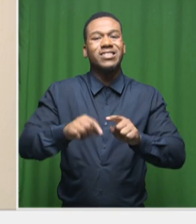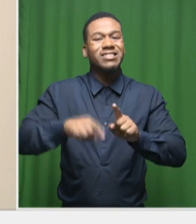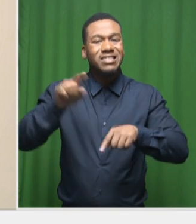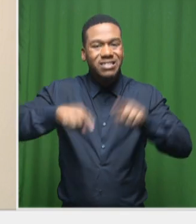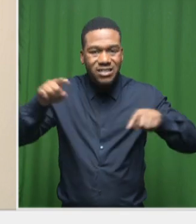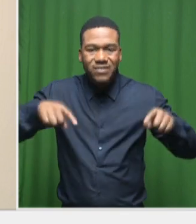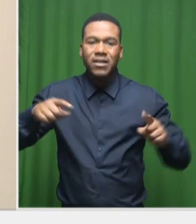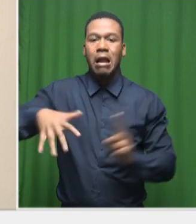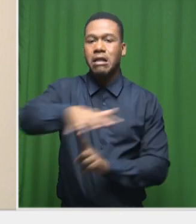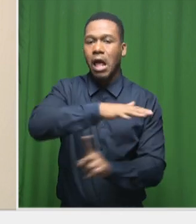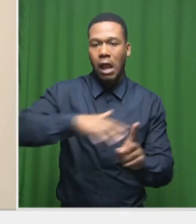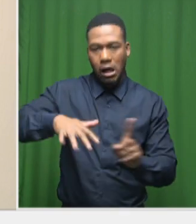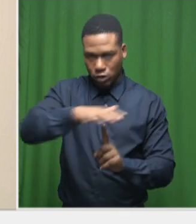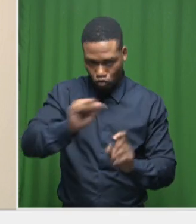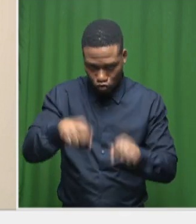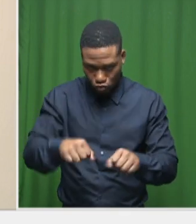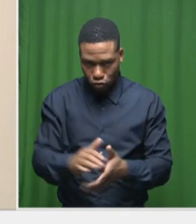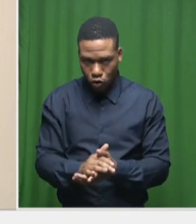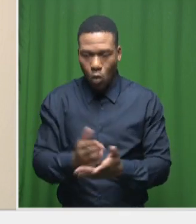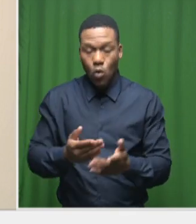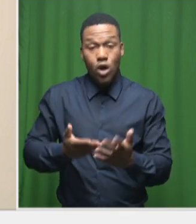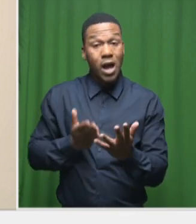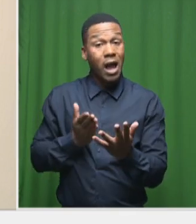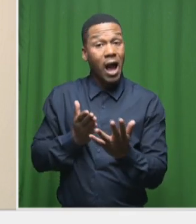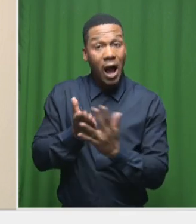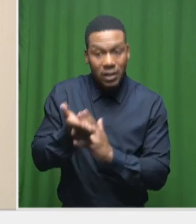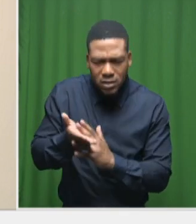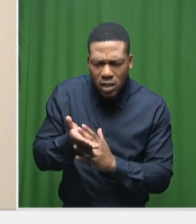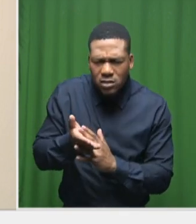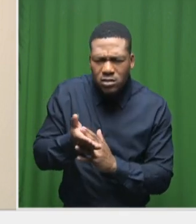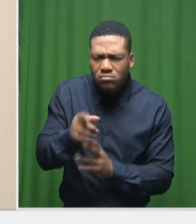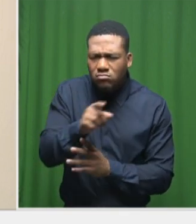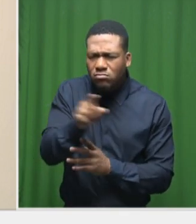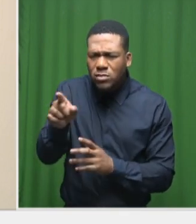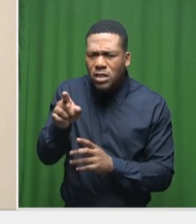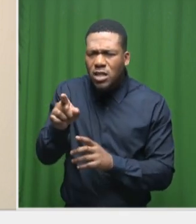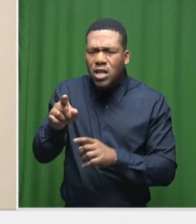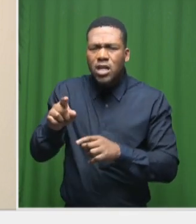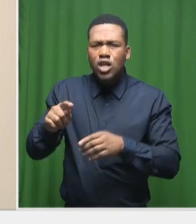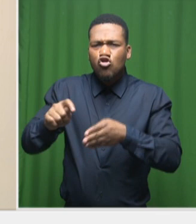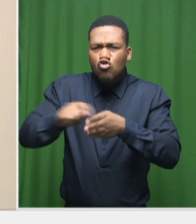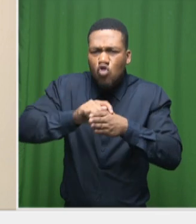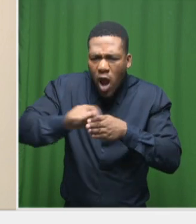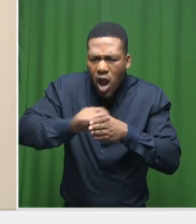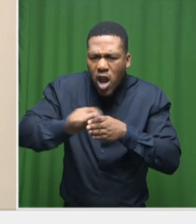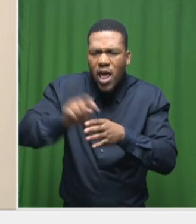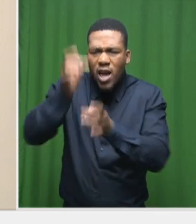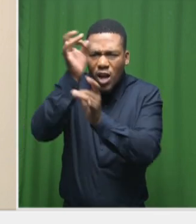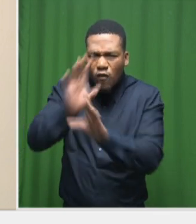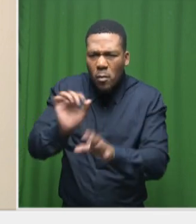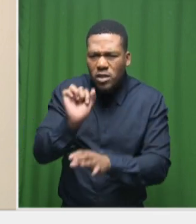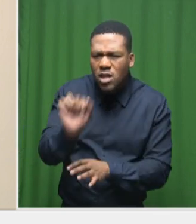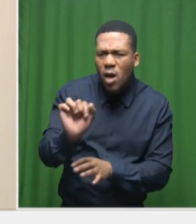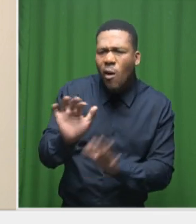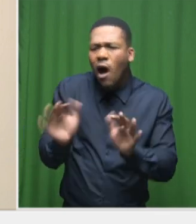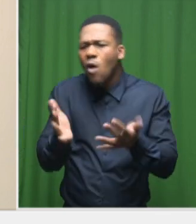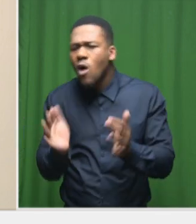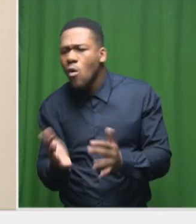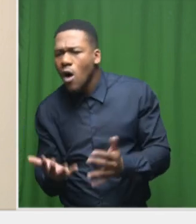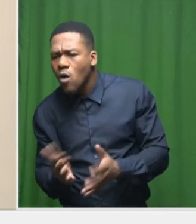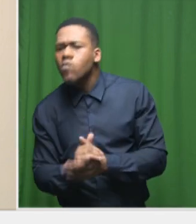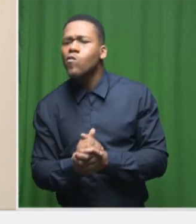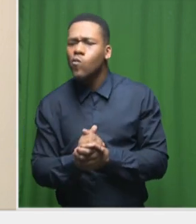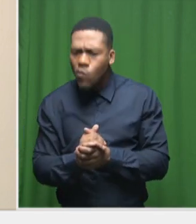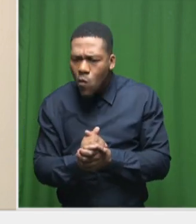we then go in and access their training information, where we enable you to then put